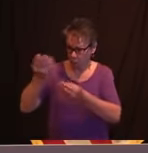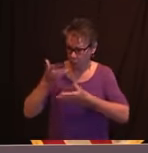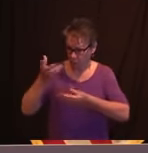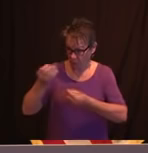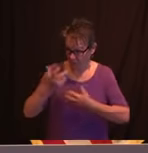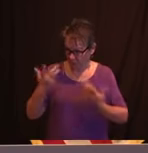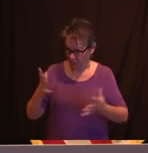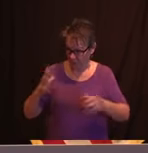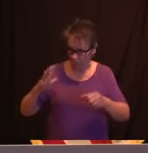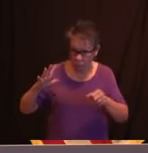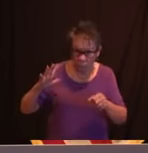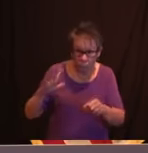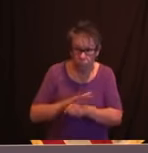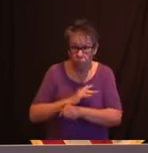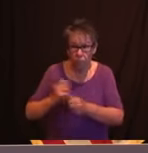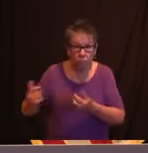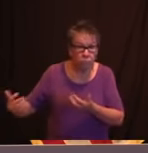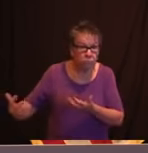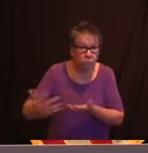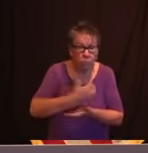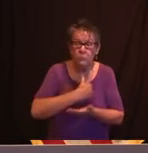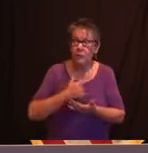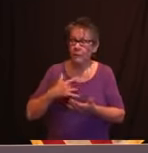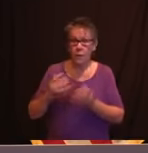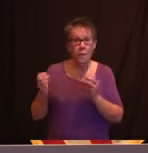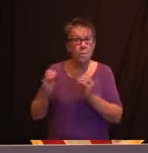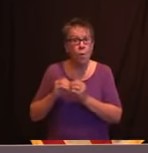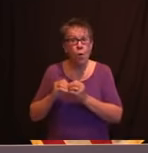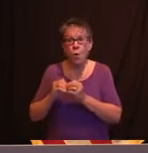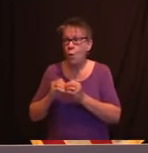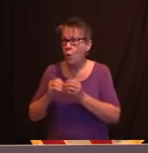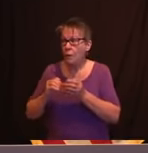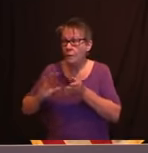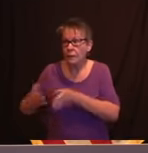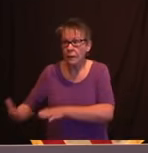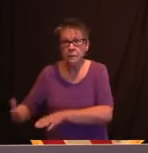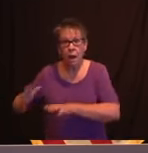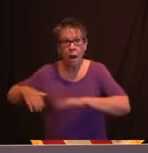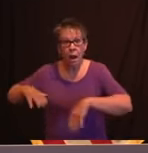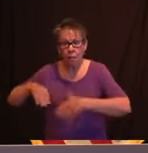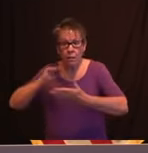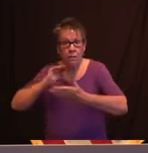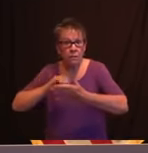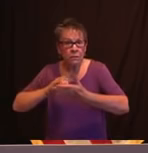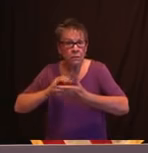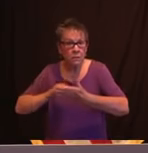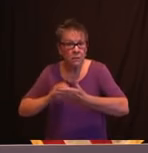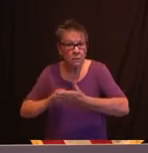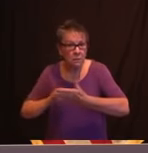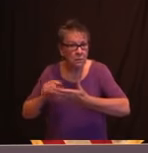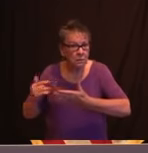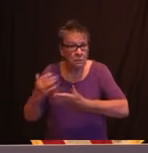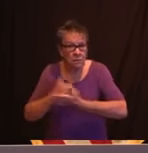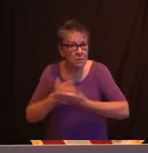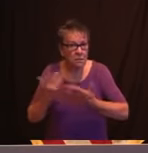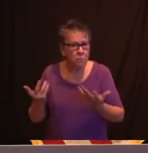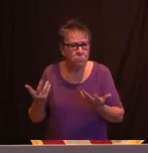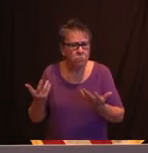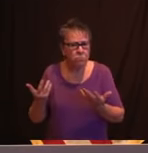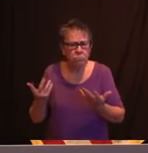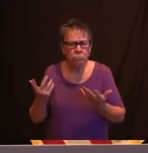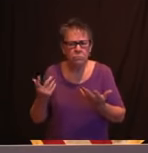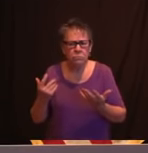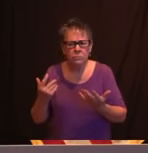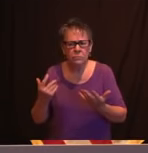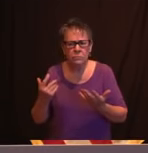If so, how many? The state is reporting only lab-confirmed deaths. Is there a reason to try to go back and include other probable COVID